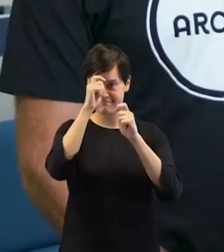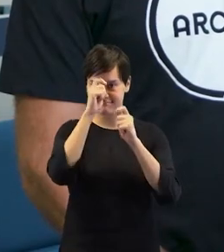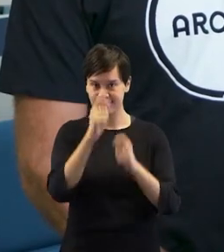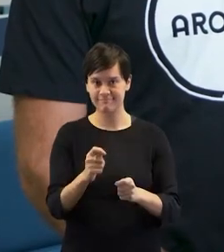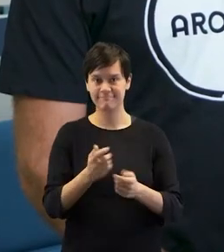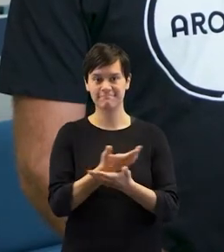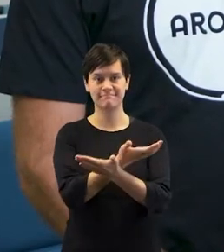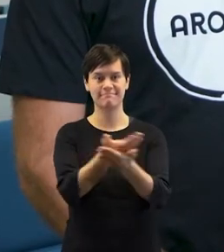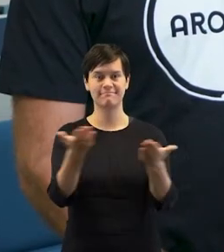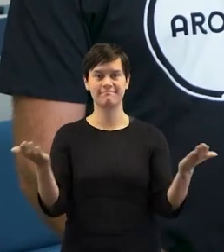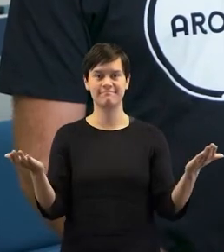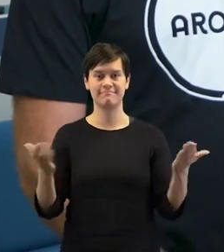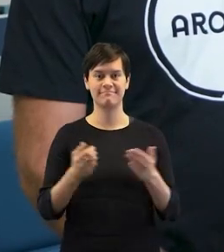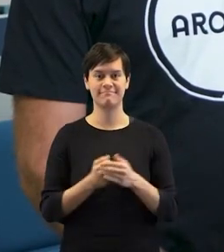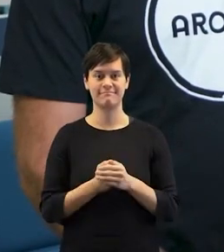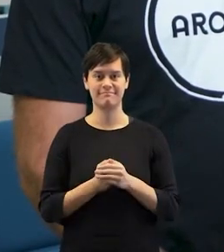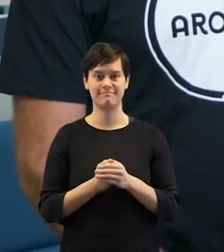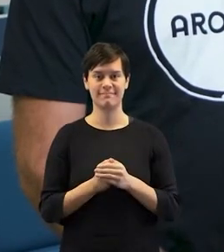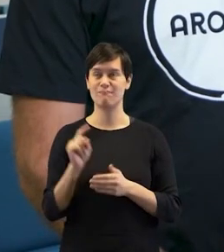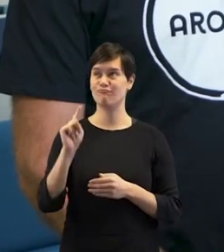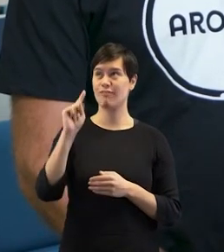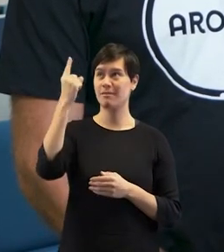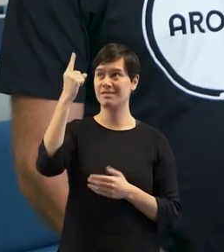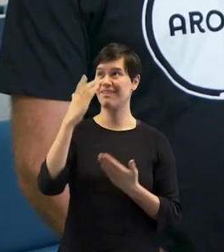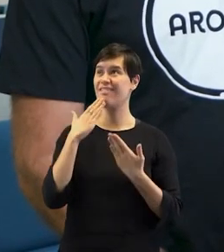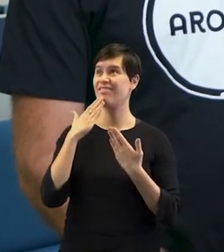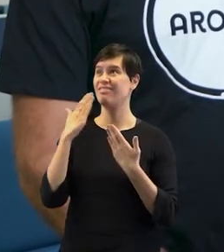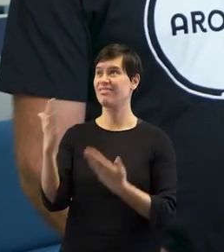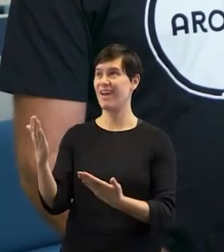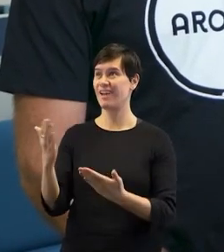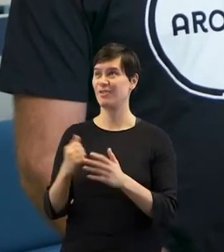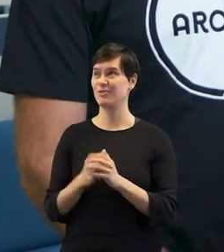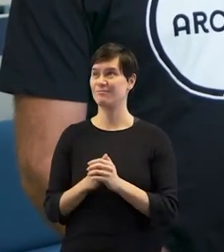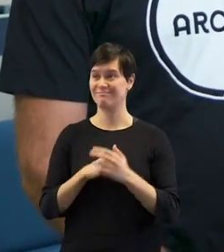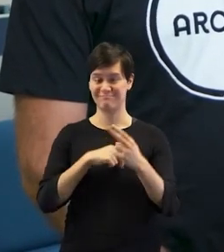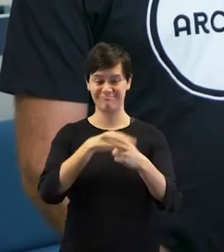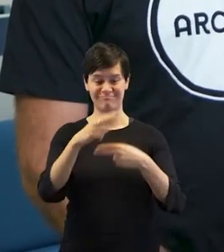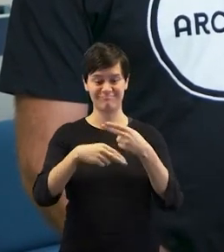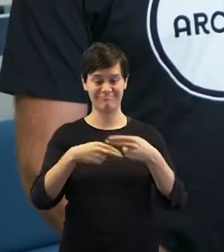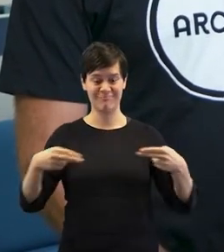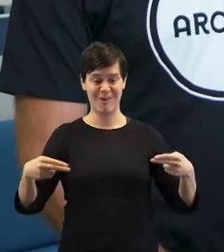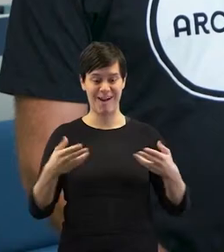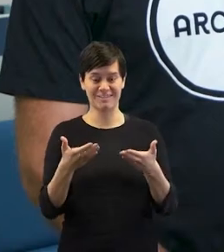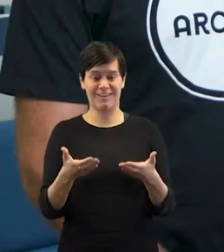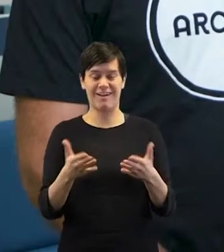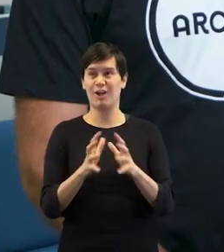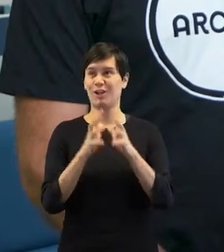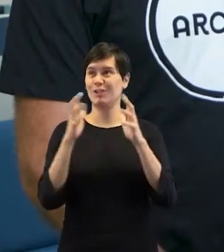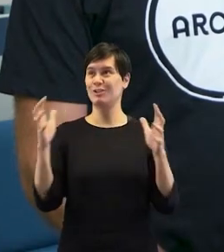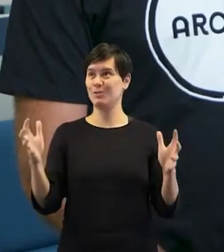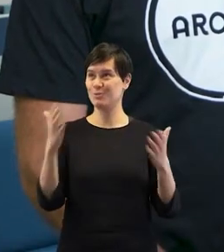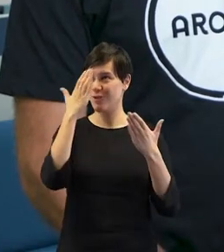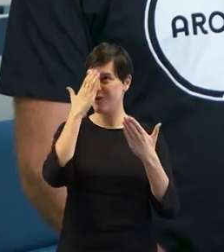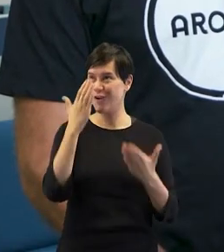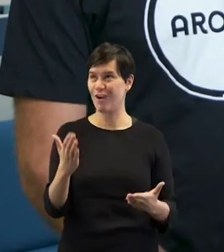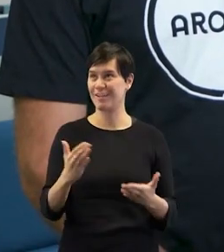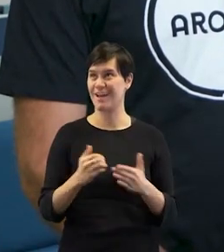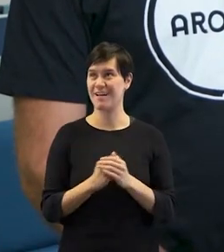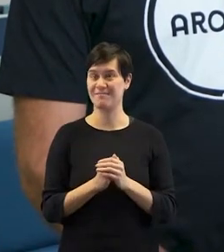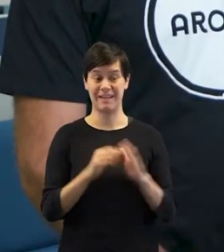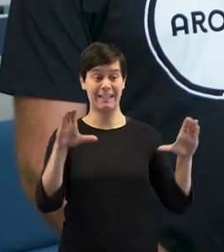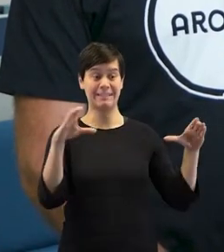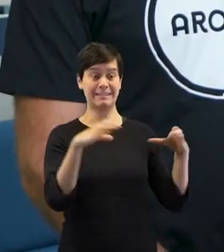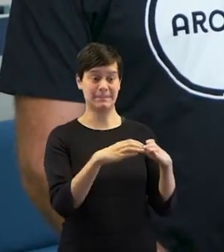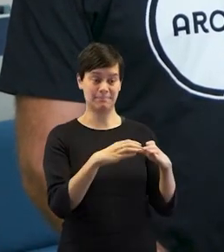Ngā mihi nui, kia koutou katoa. Thank you, Prime Minister. This is a huge honour for our team of 23